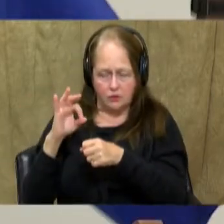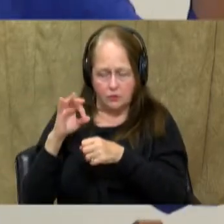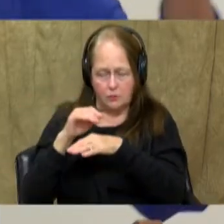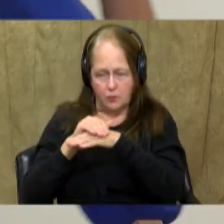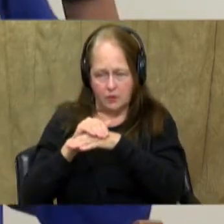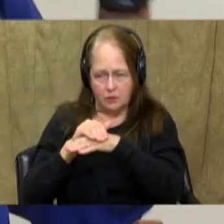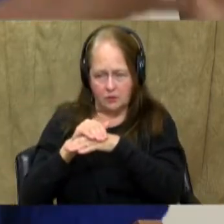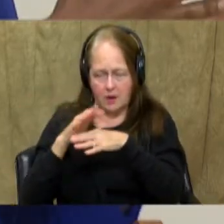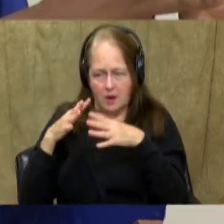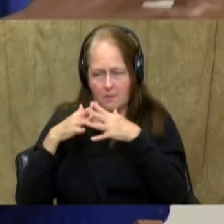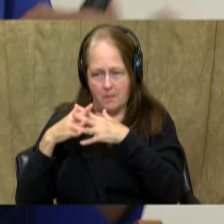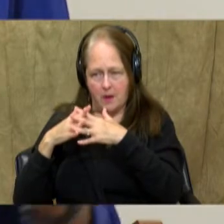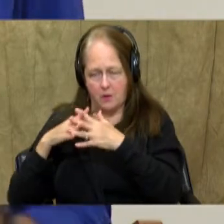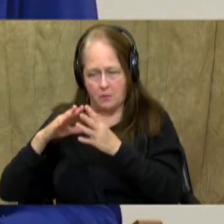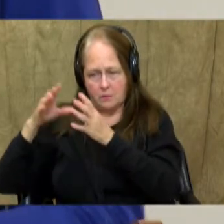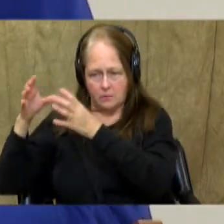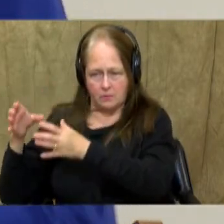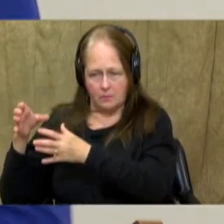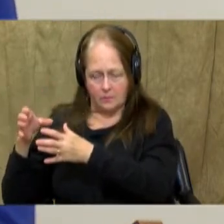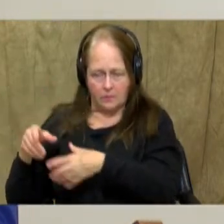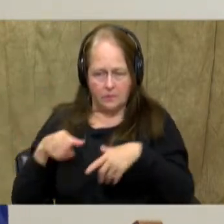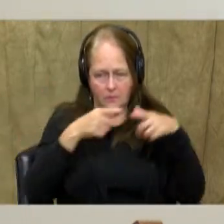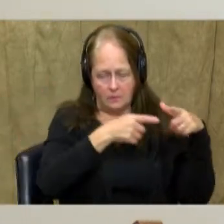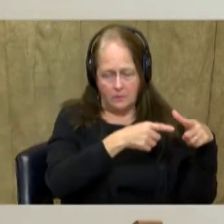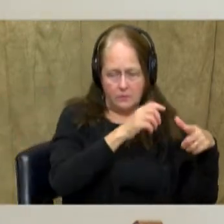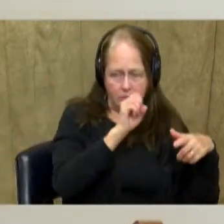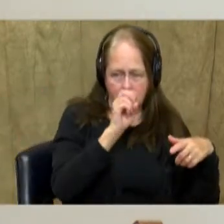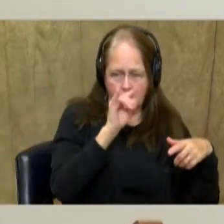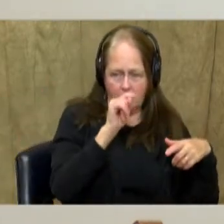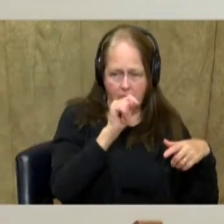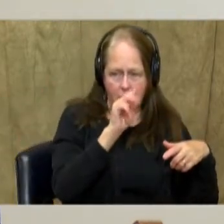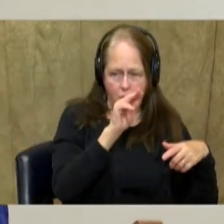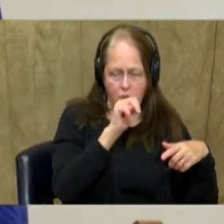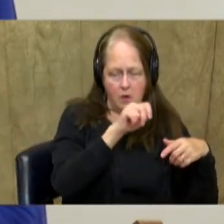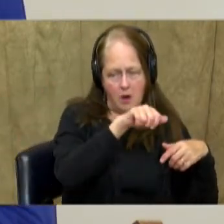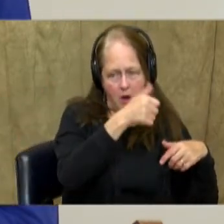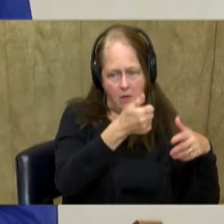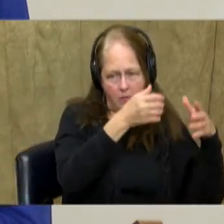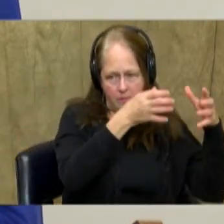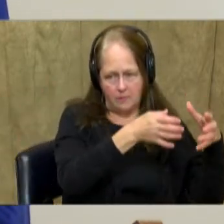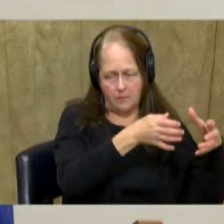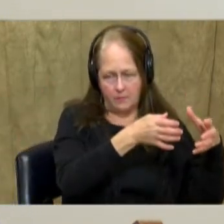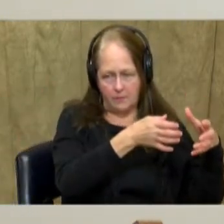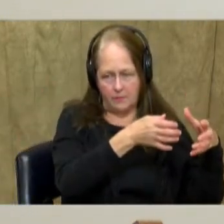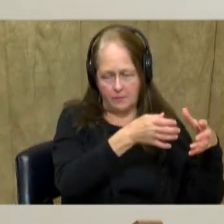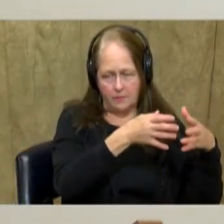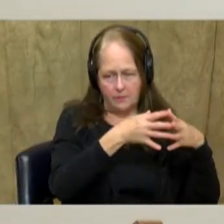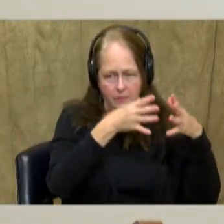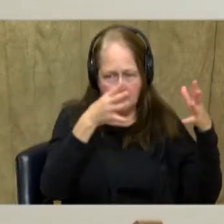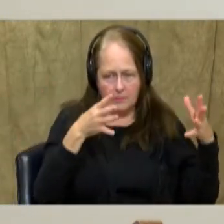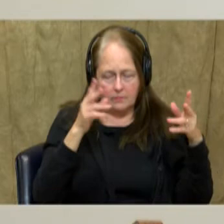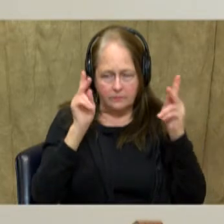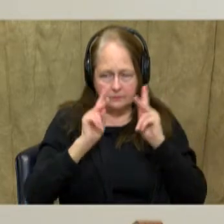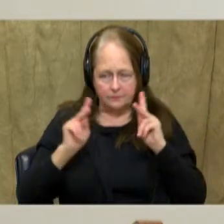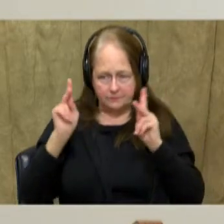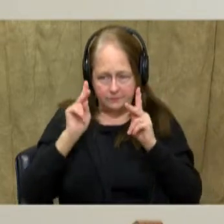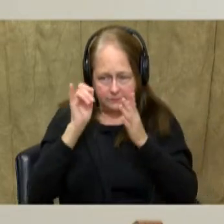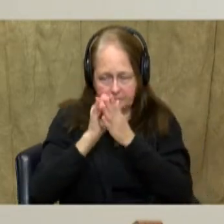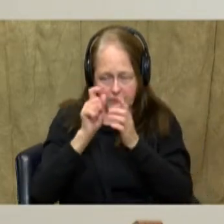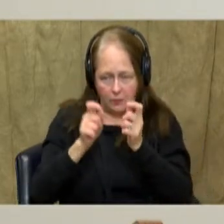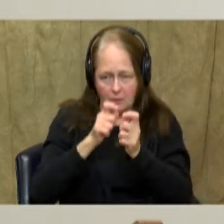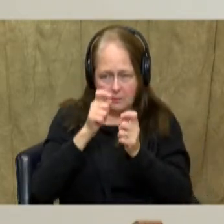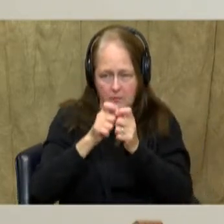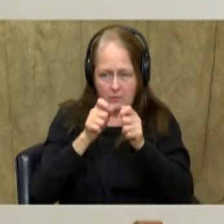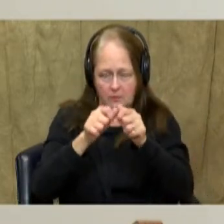Americans in one particular zone, and we have the Soviet Union in another. Now, a lot of people in that